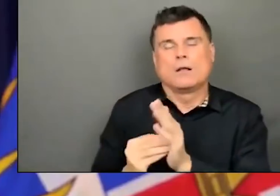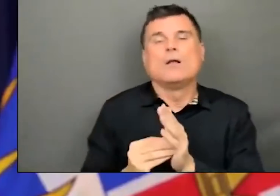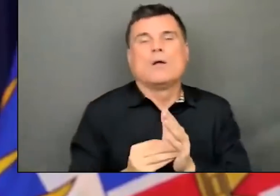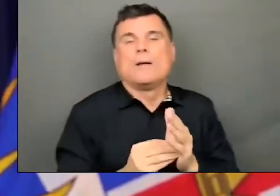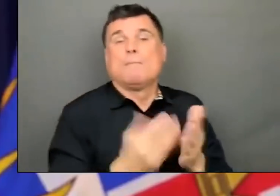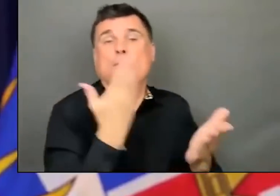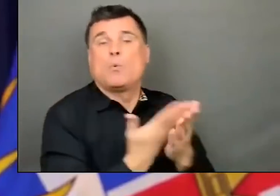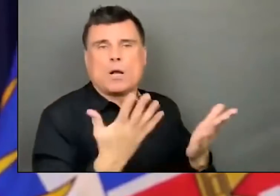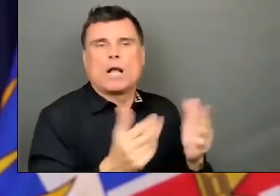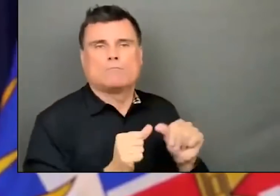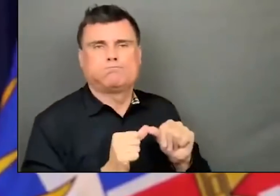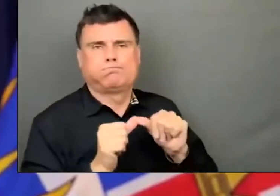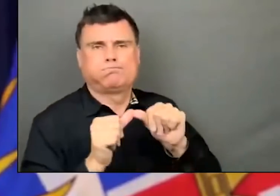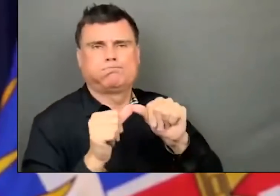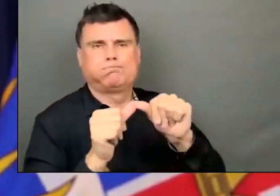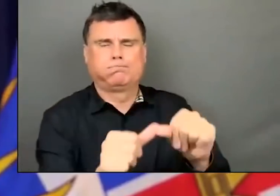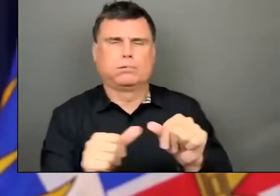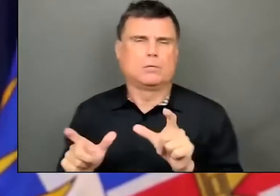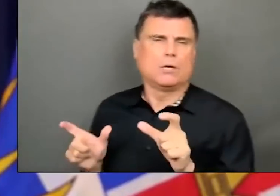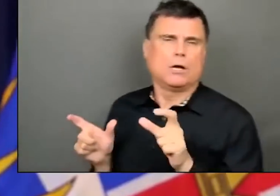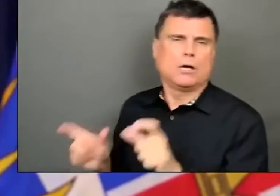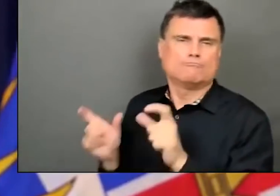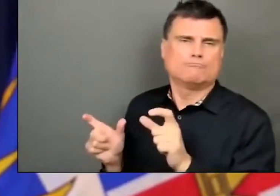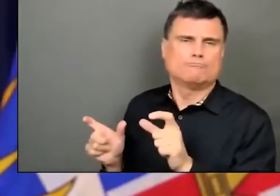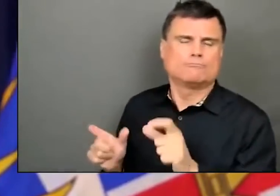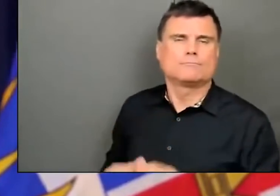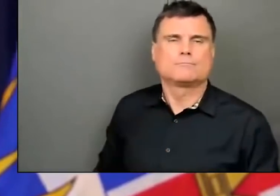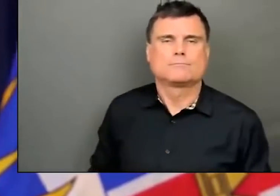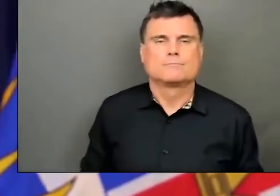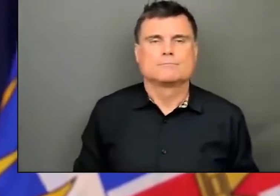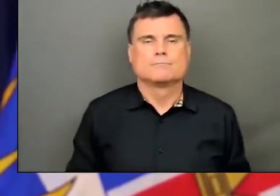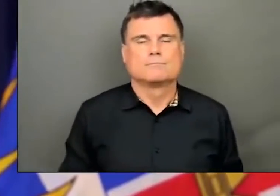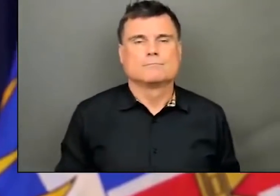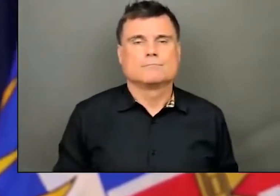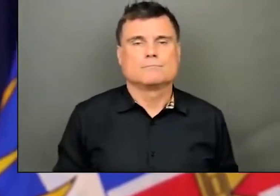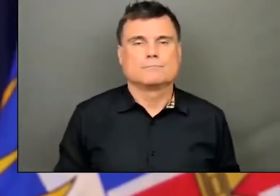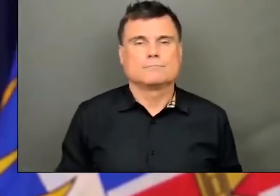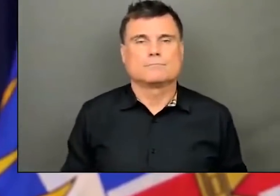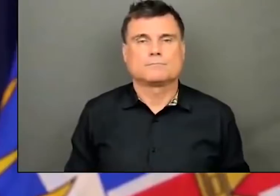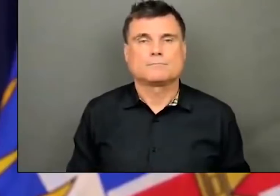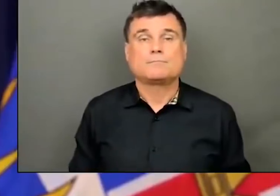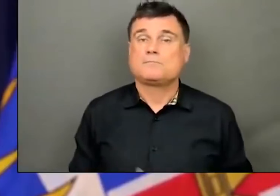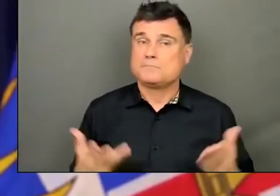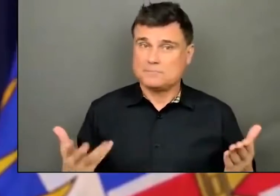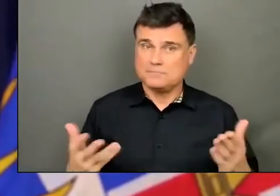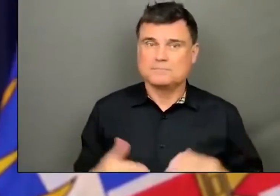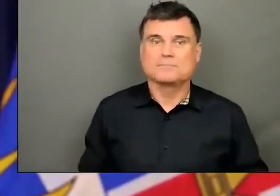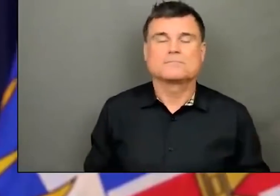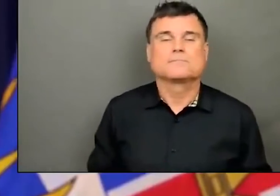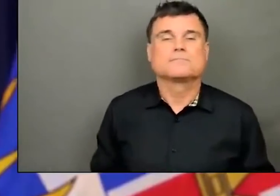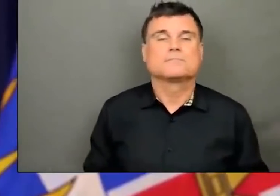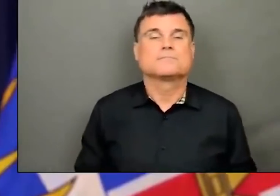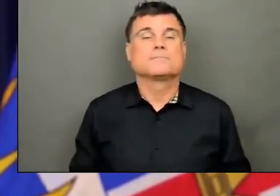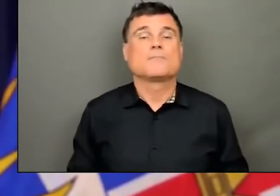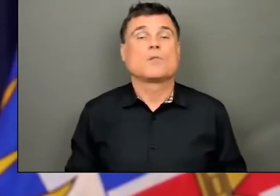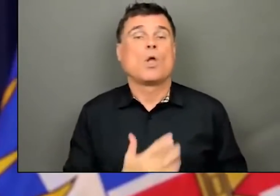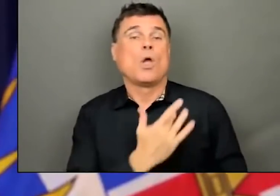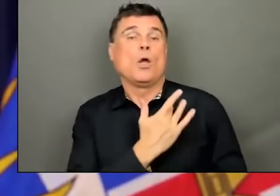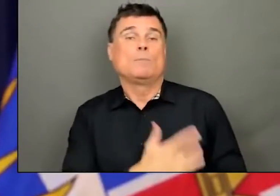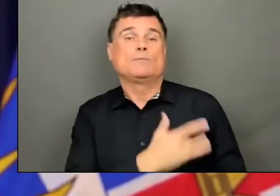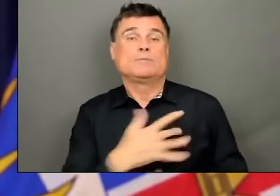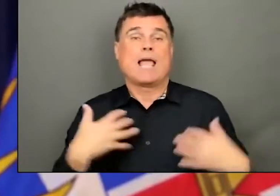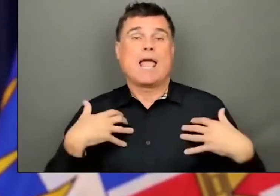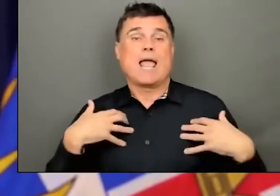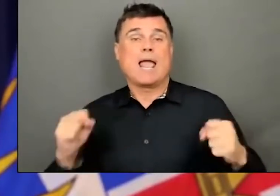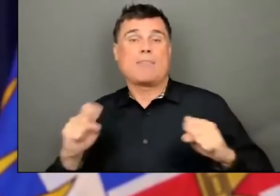officer orders in the coming days. First, the food and liquor serving premises order. We've heard from a number